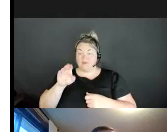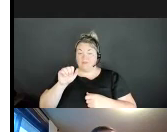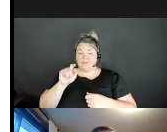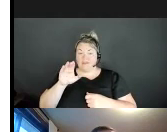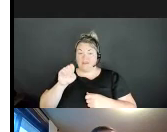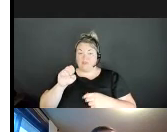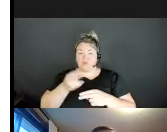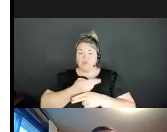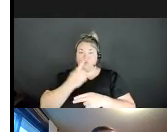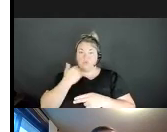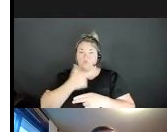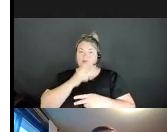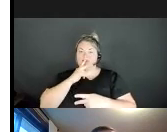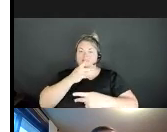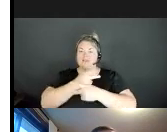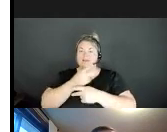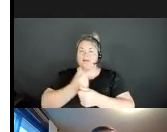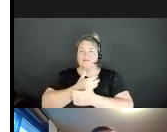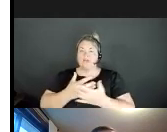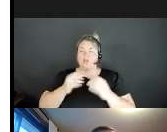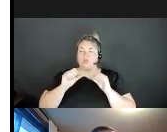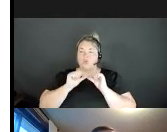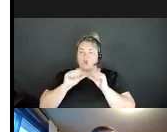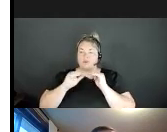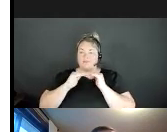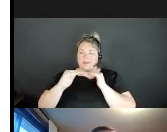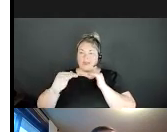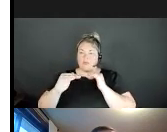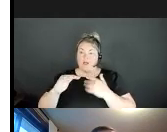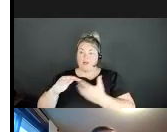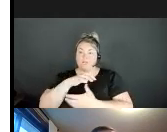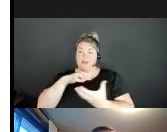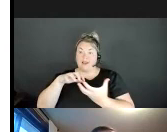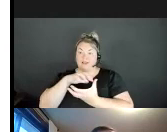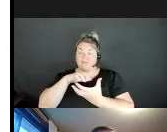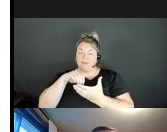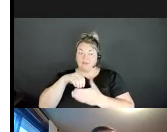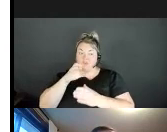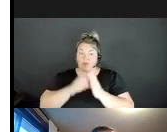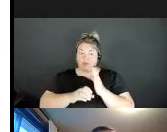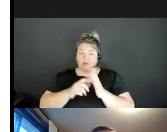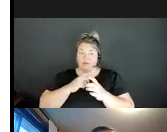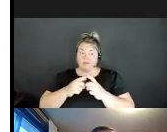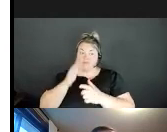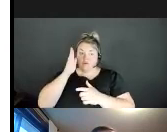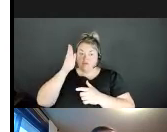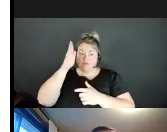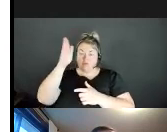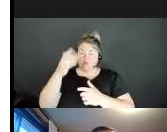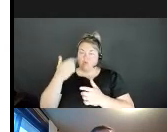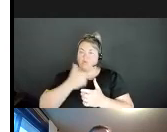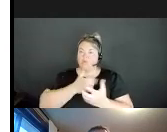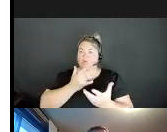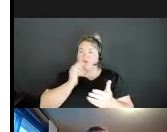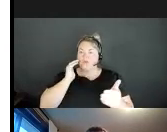to keep things current state while combining them in this chapter. And then in a future revision, we would like to move closer